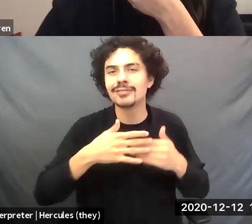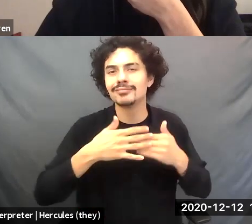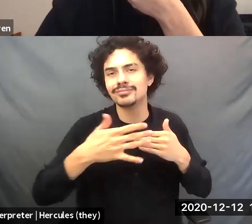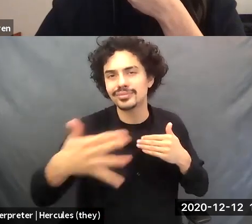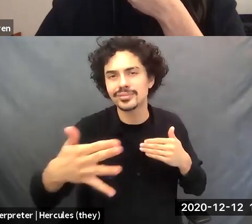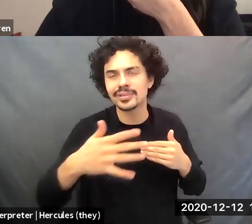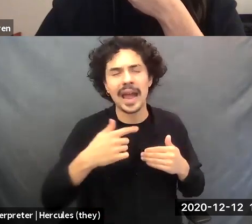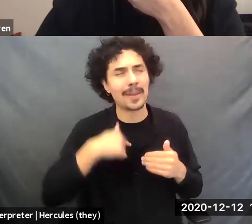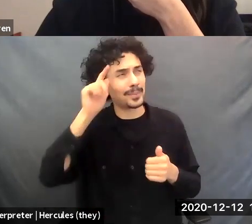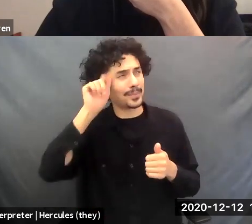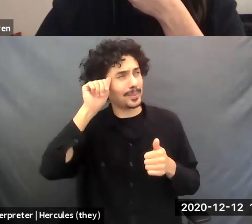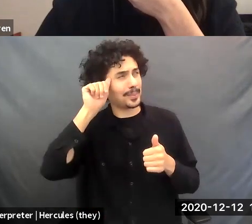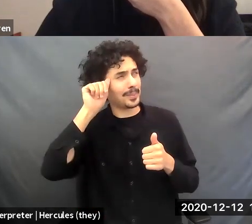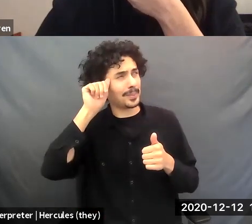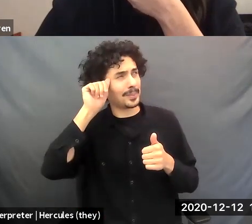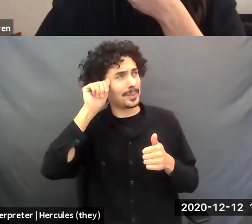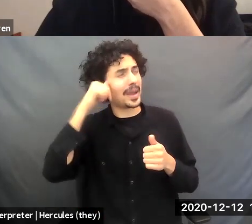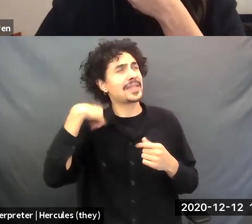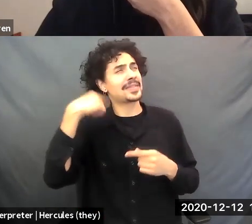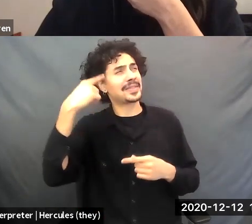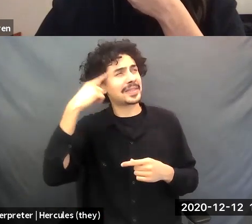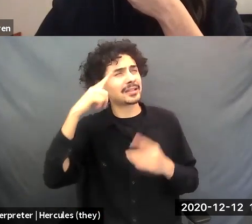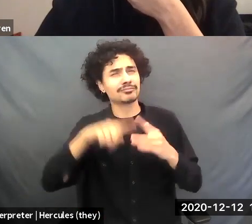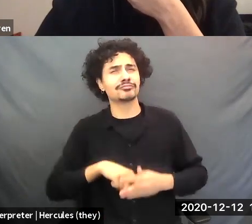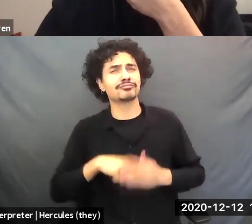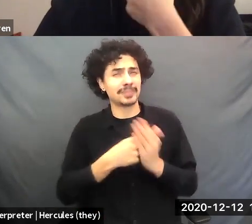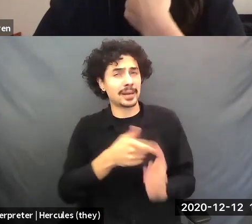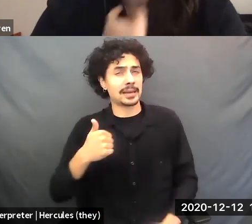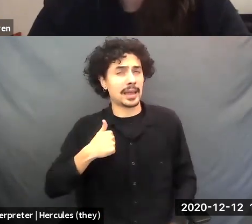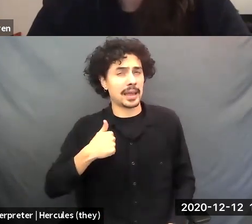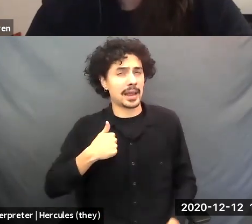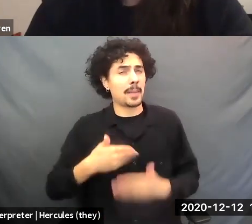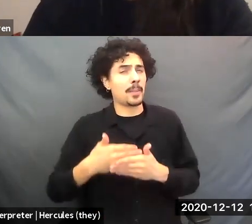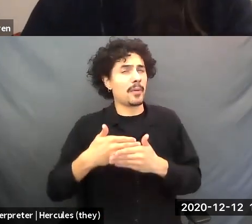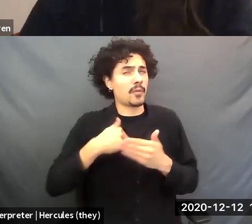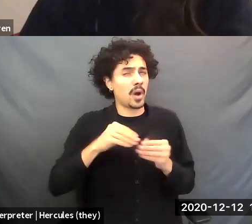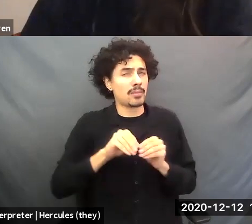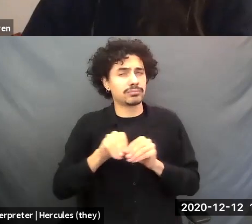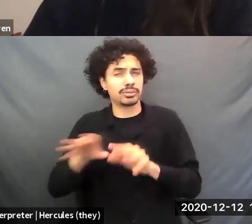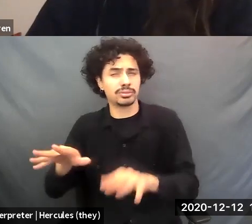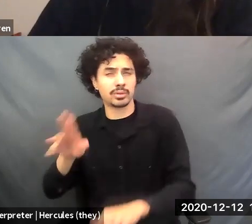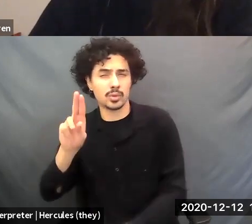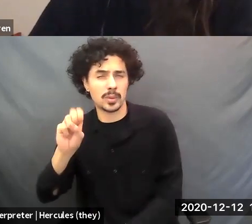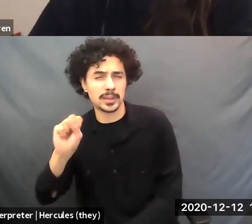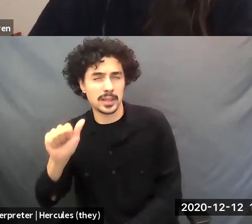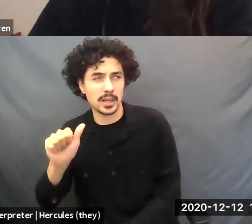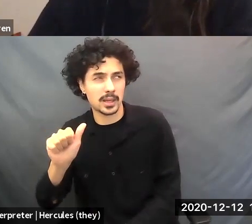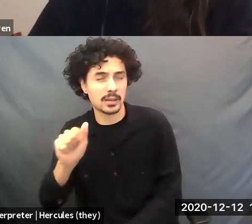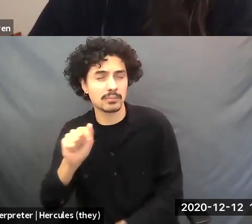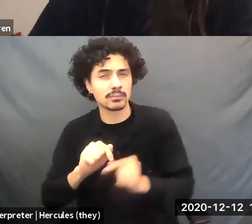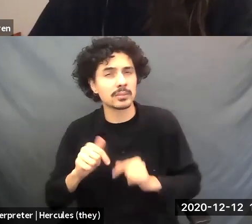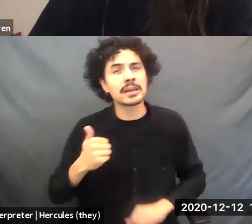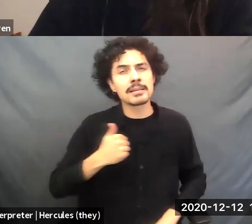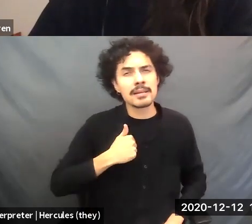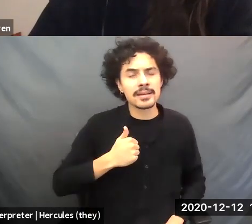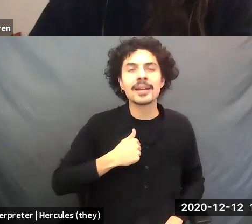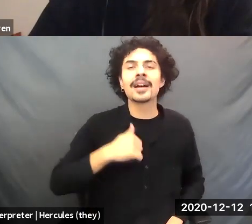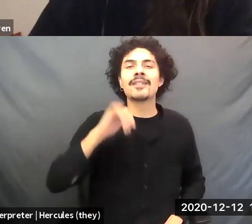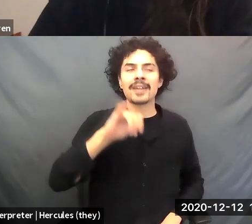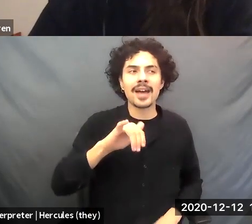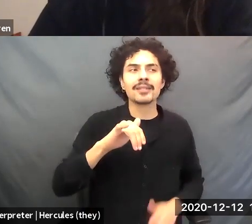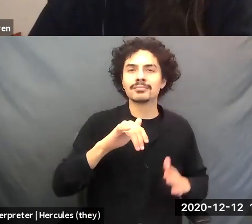Canada, I mean, more before the United States, um, as a means to, um, recognize,